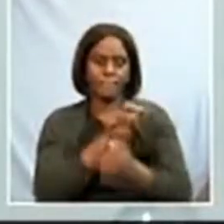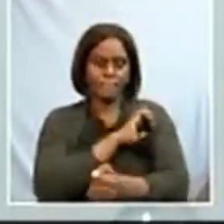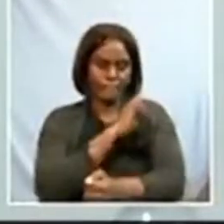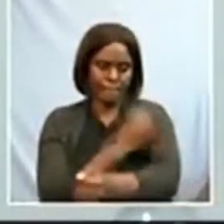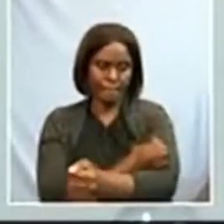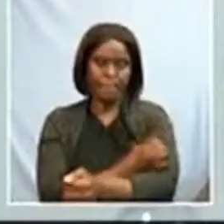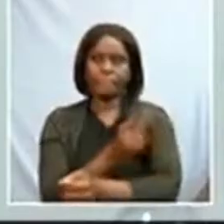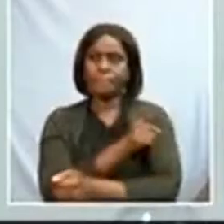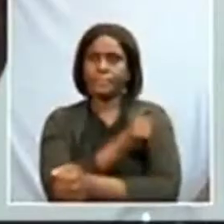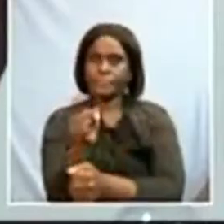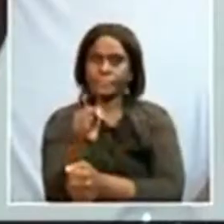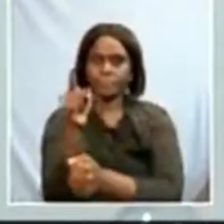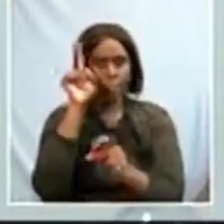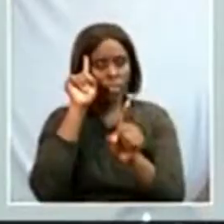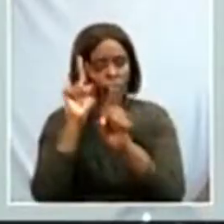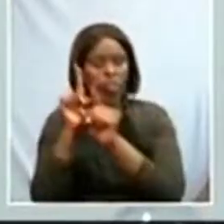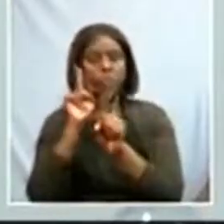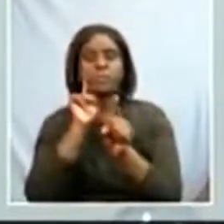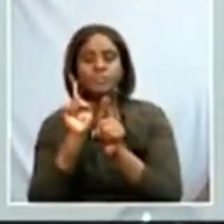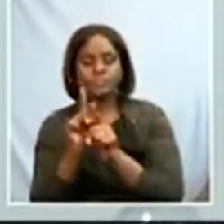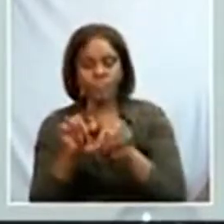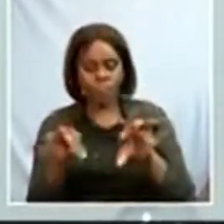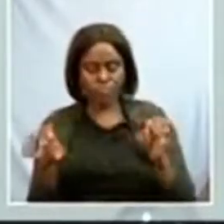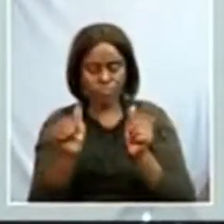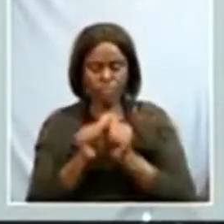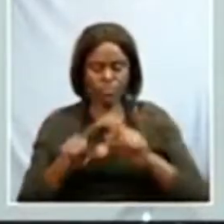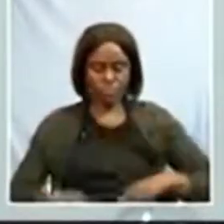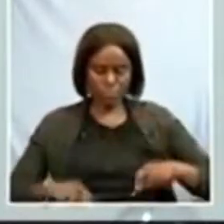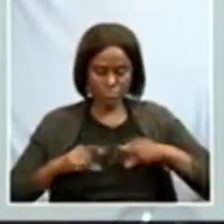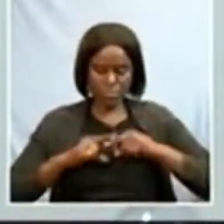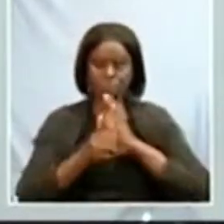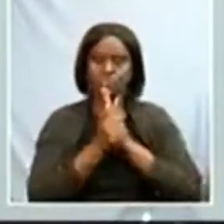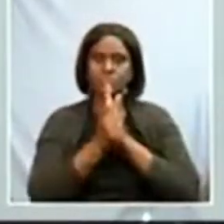Empowering our brothers, our children with a life skill.